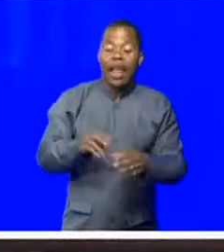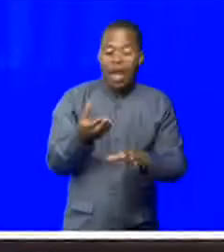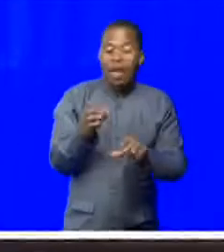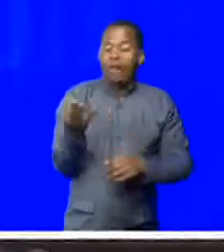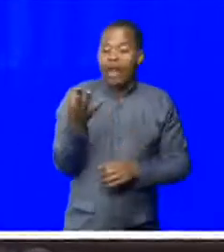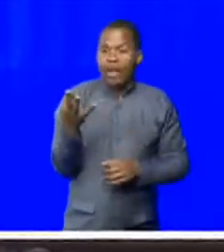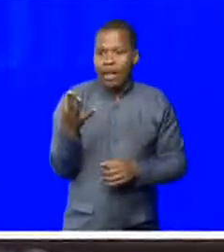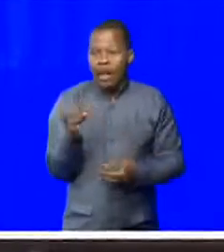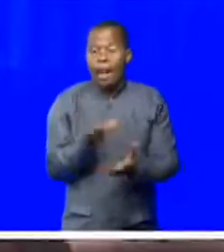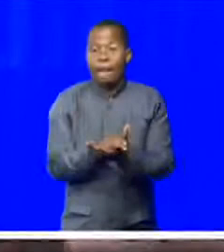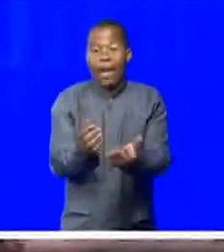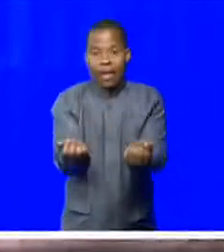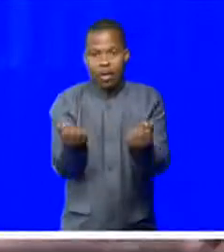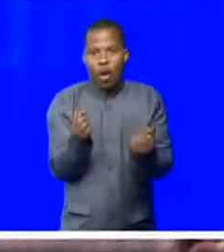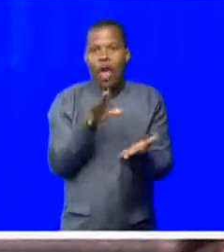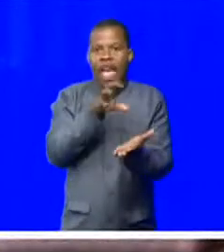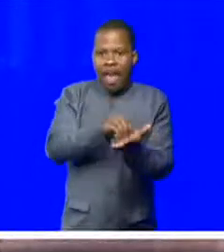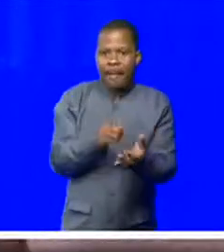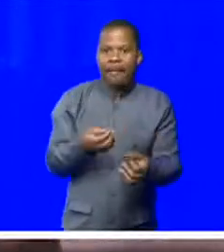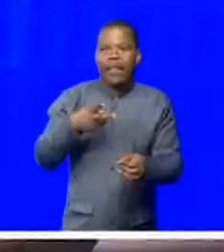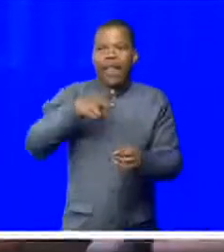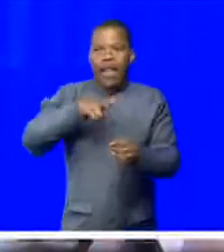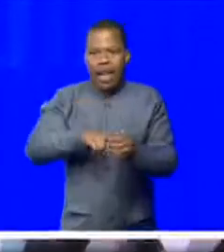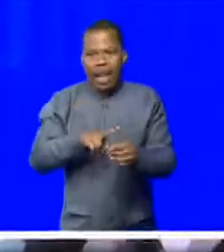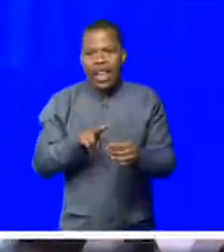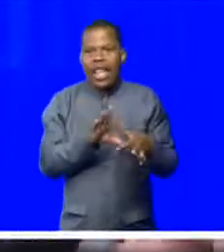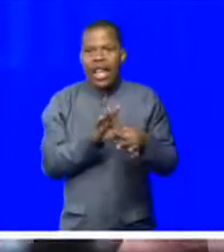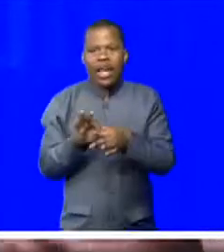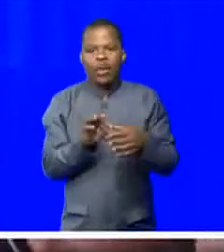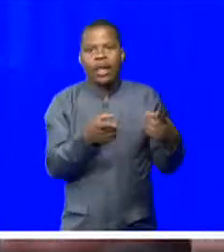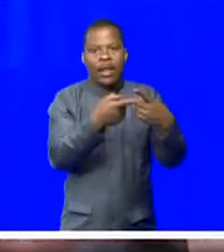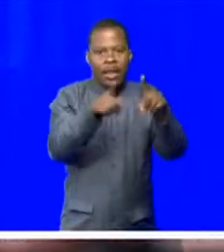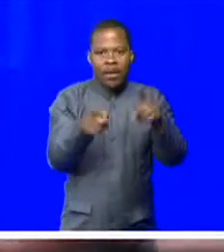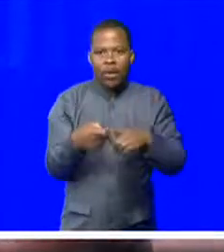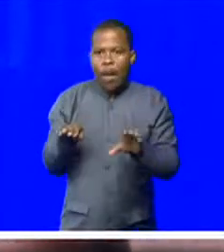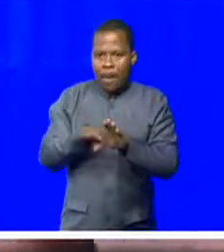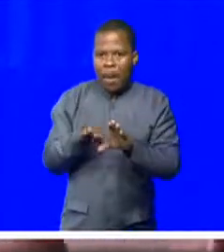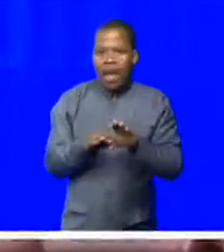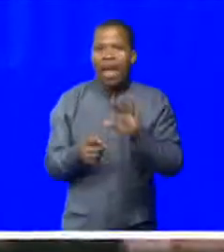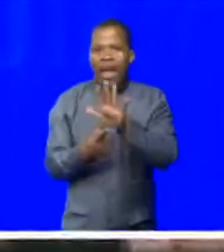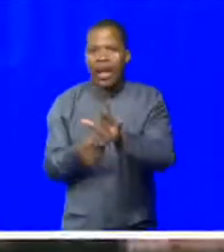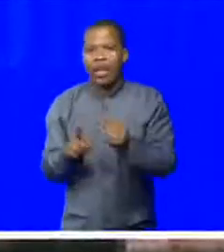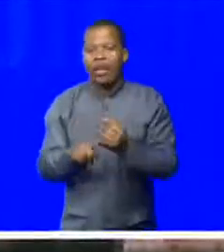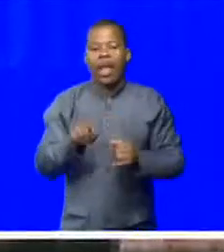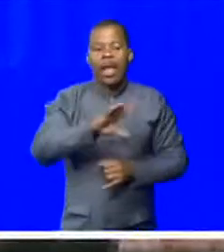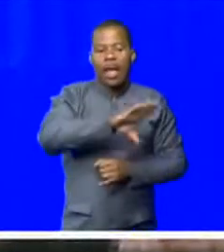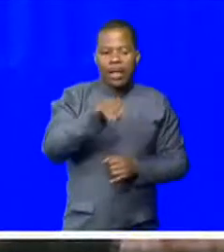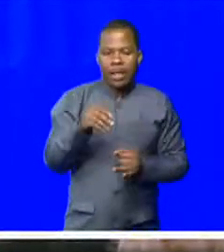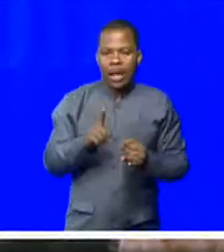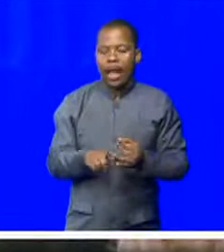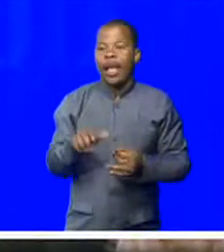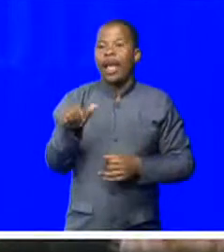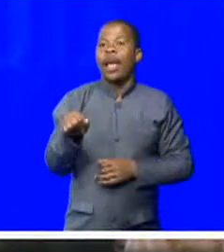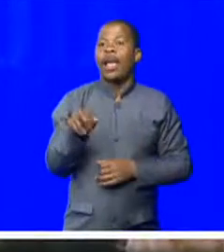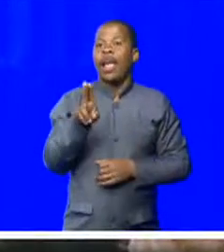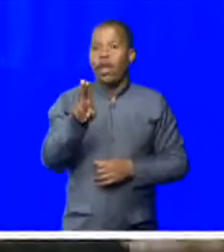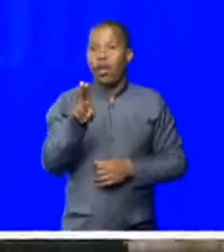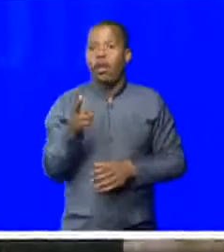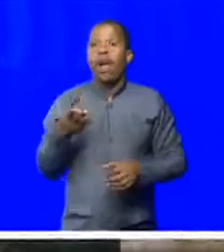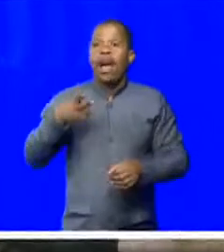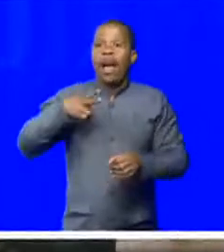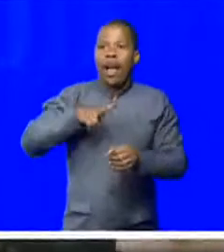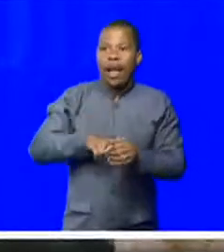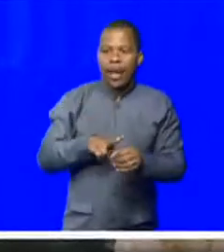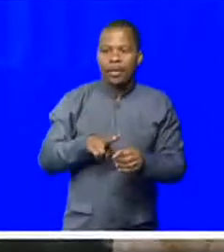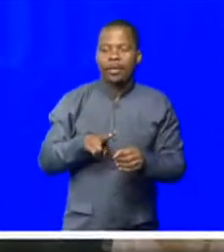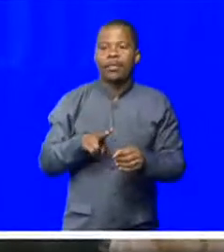have formal ties and participate in common organizations like SADC and the African Union. Meanwhile, the